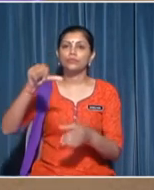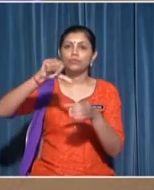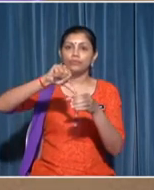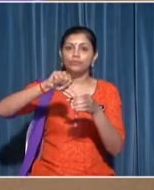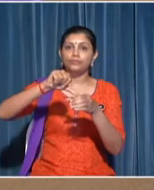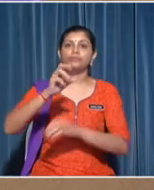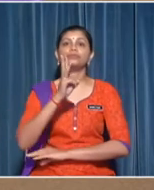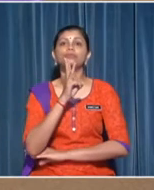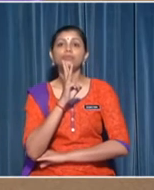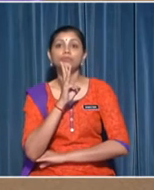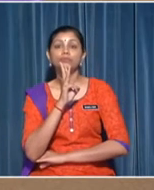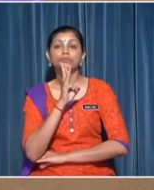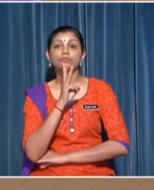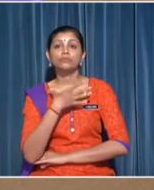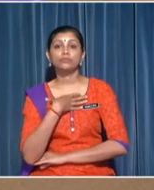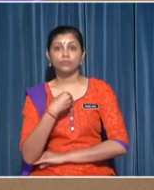water.